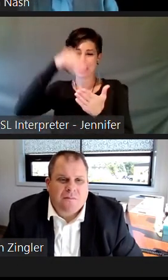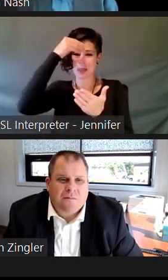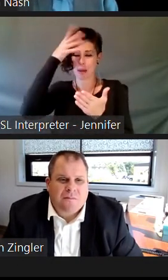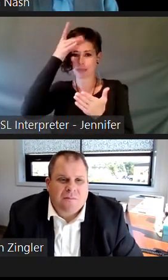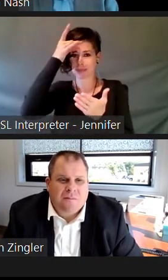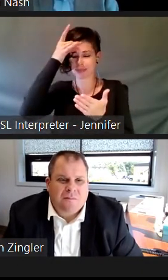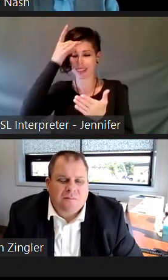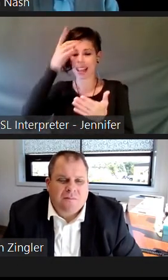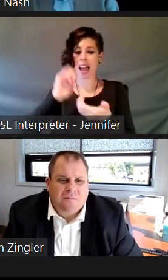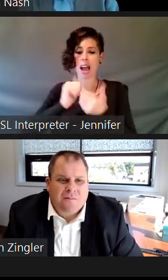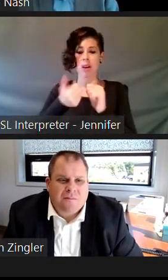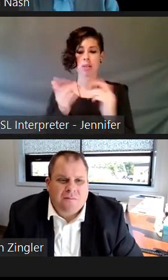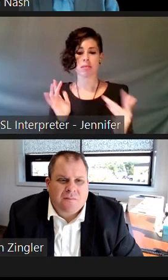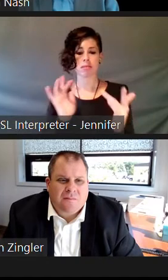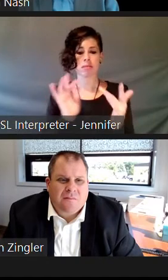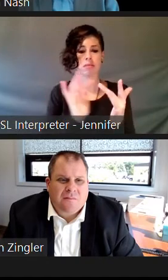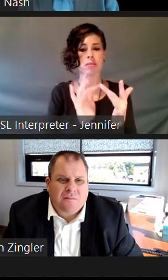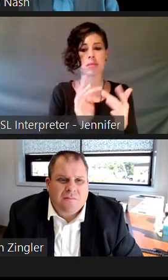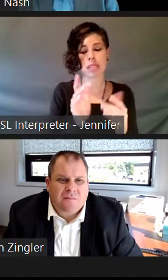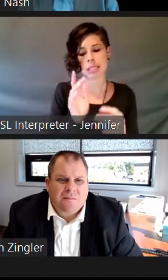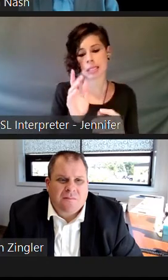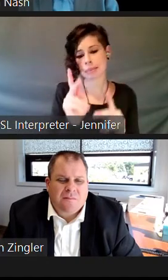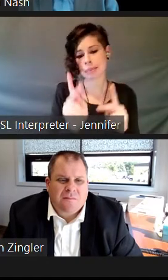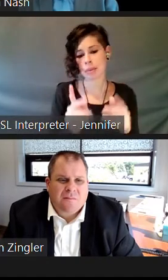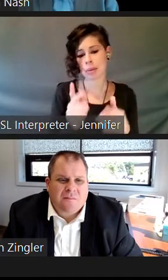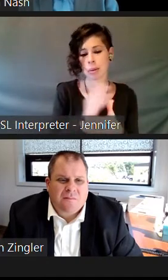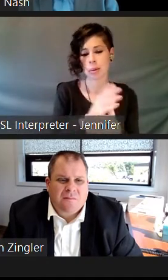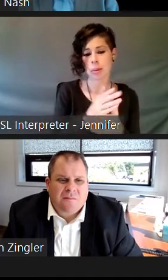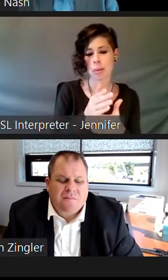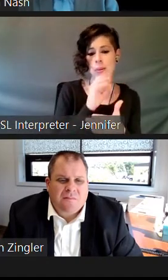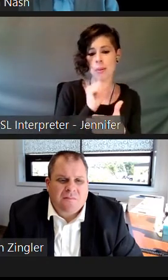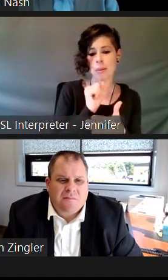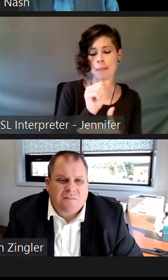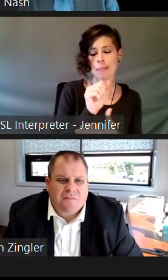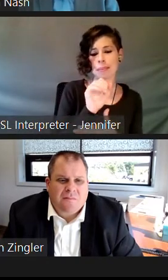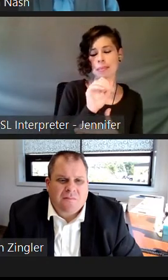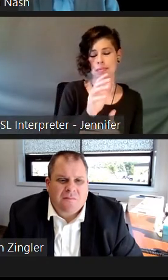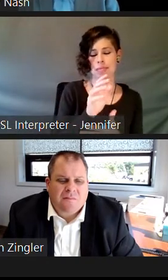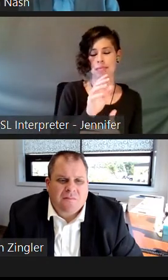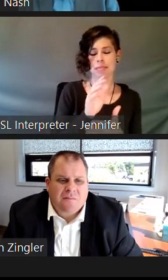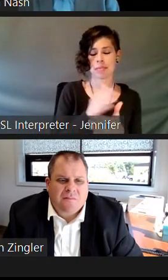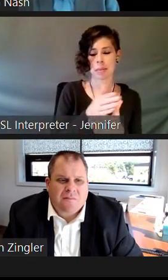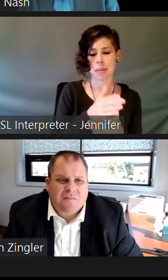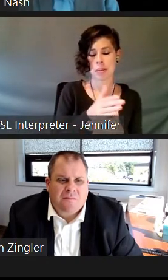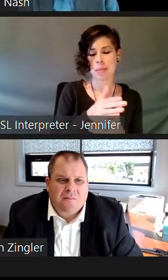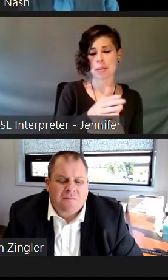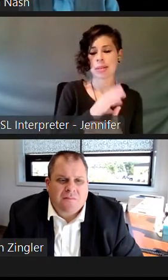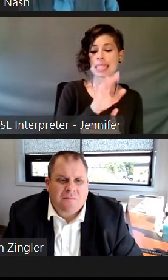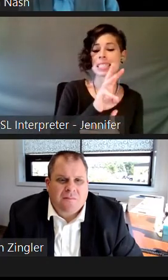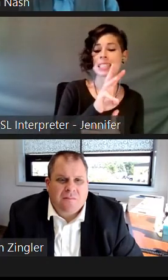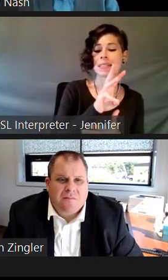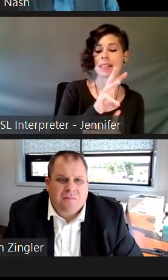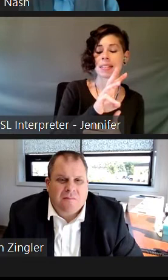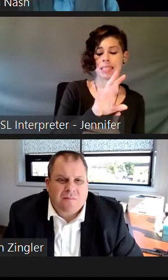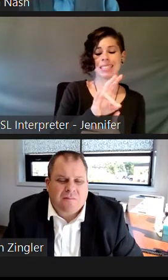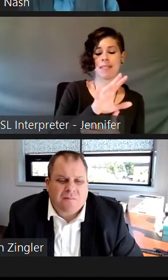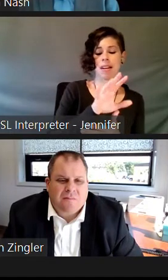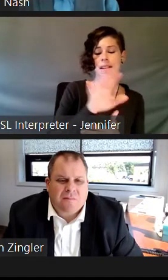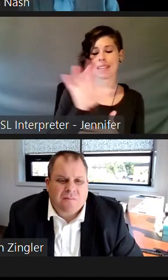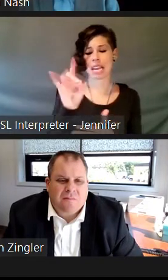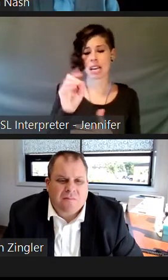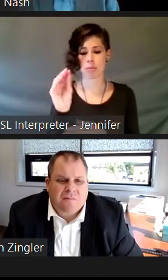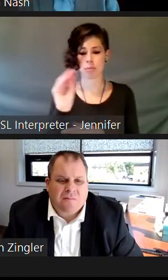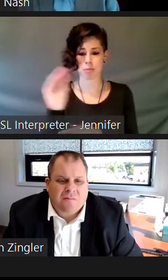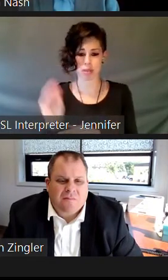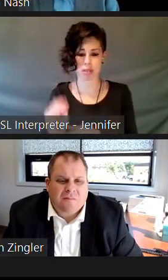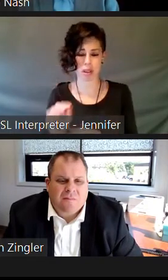to reach between 75 and 98% of the population, those people that we weren't able to educate